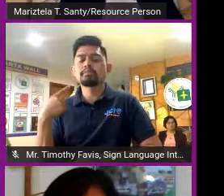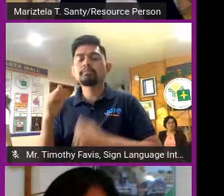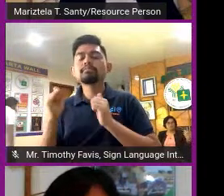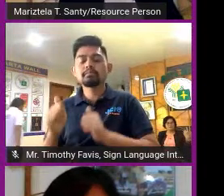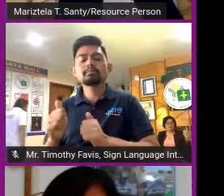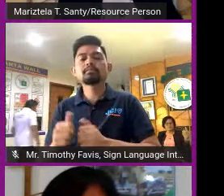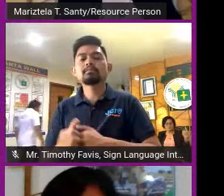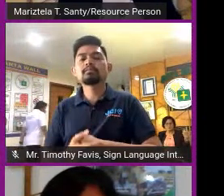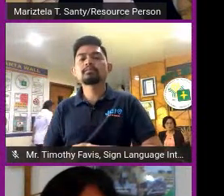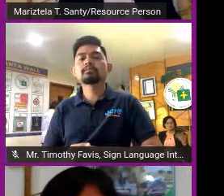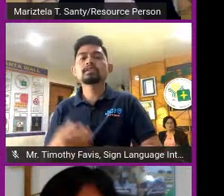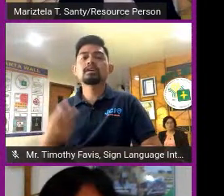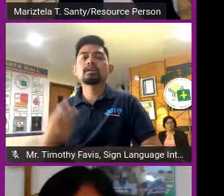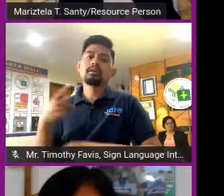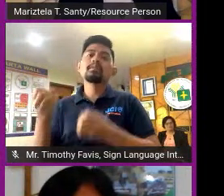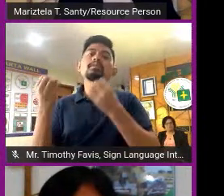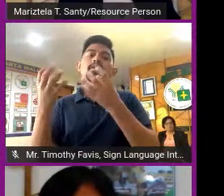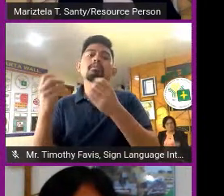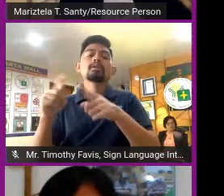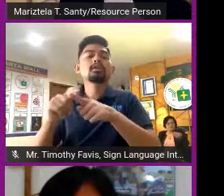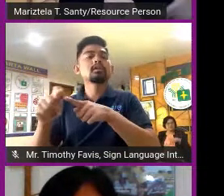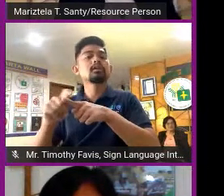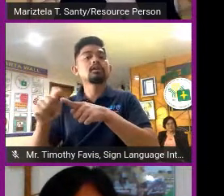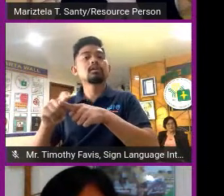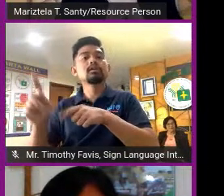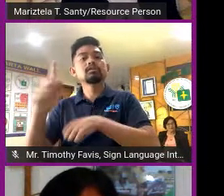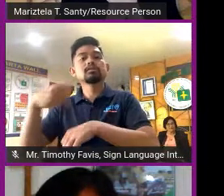fact, we have trainers throughout the Philippines.